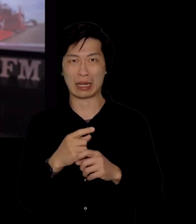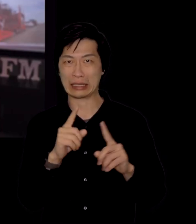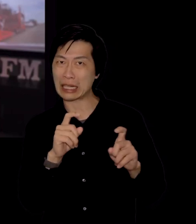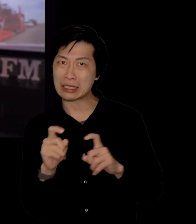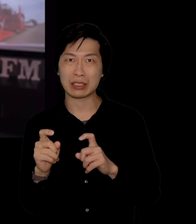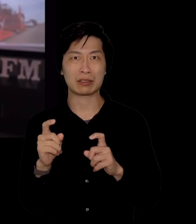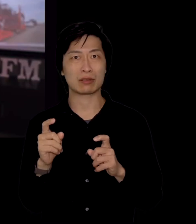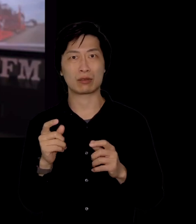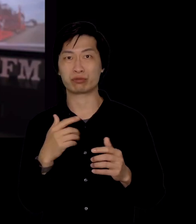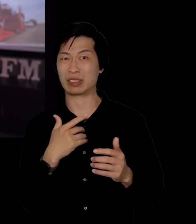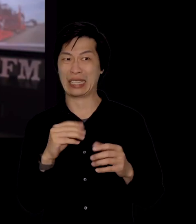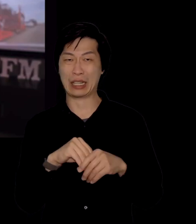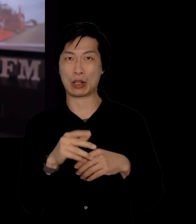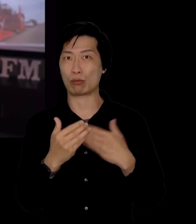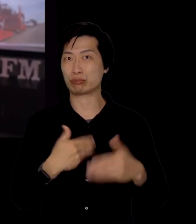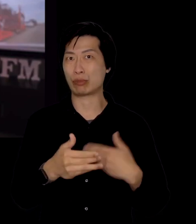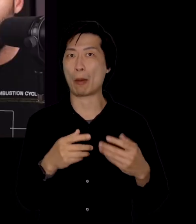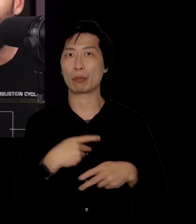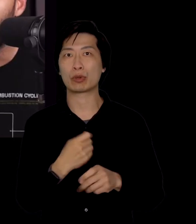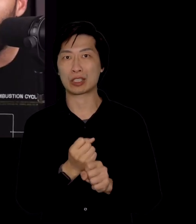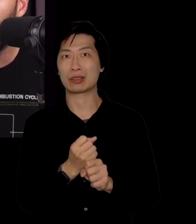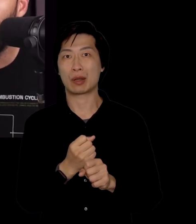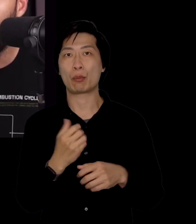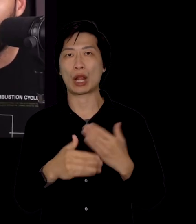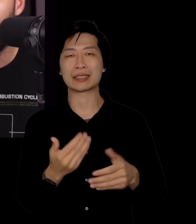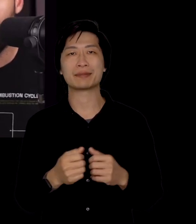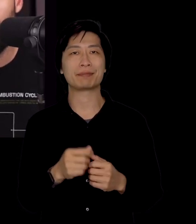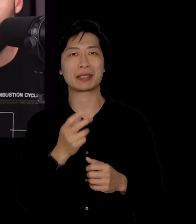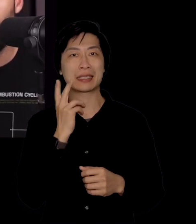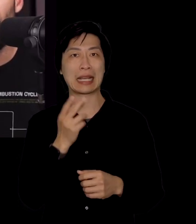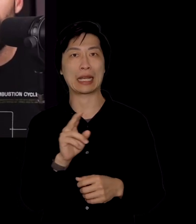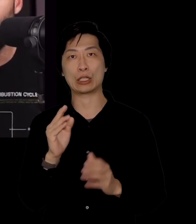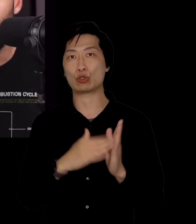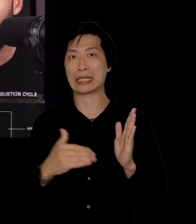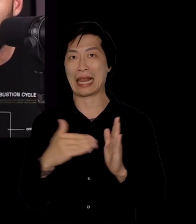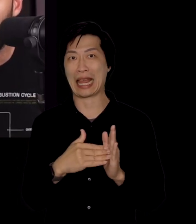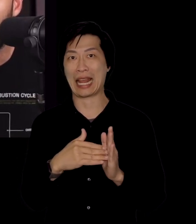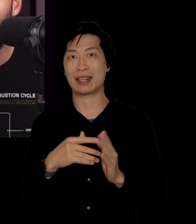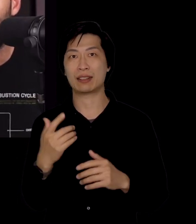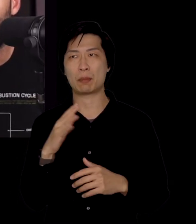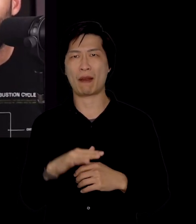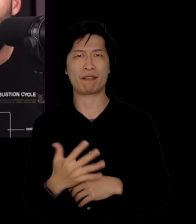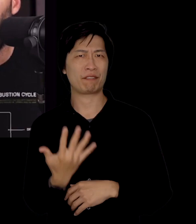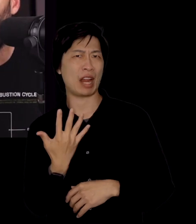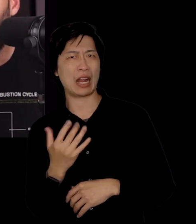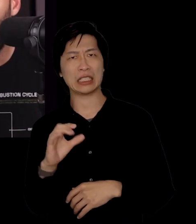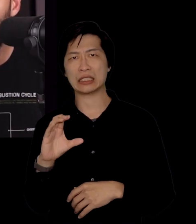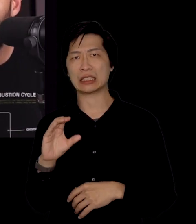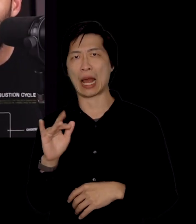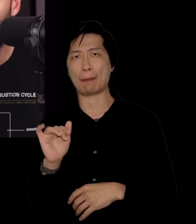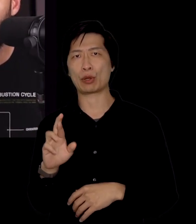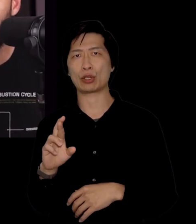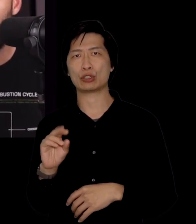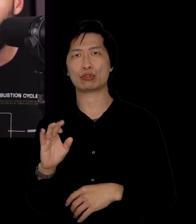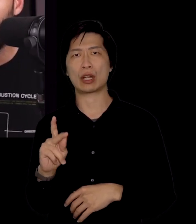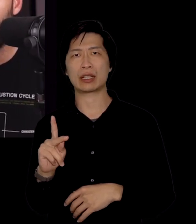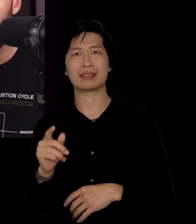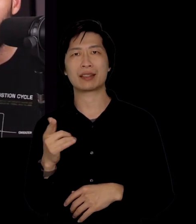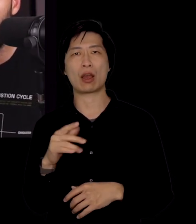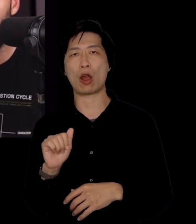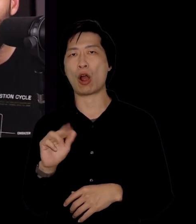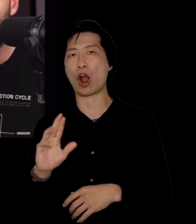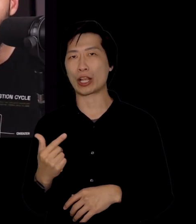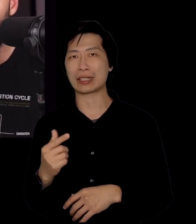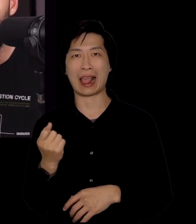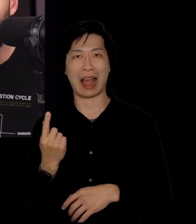in their testing and potentially production process. We also have footage of the Cybertruck in New Zealand. There were about 5 Cybertrucks there. This